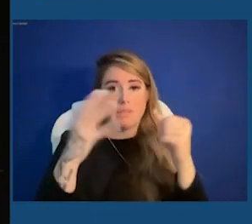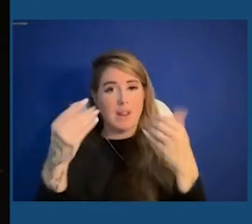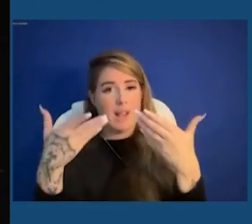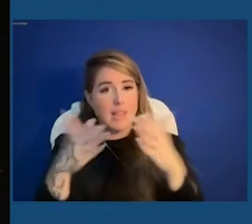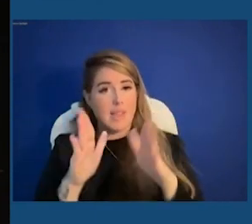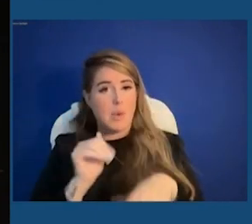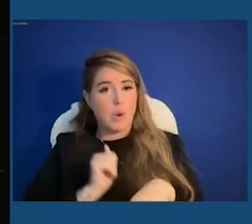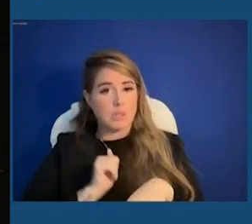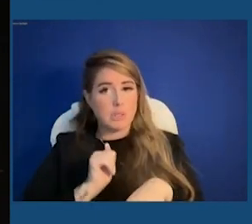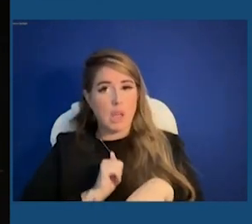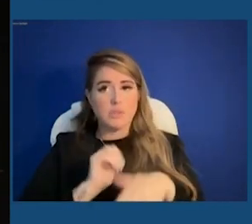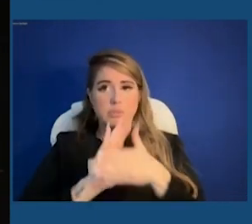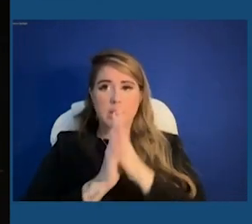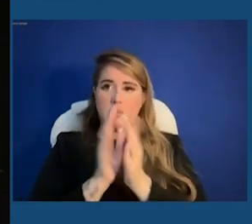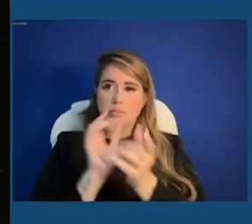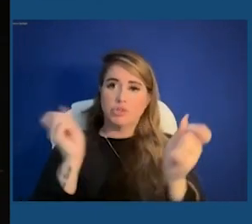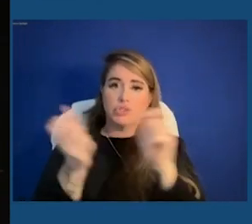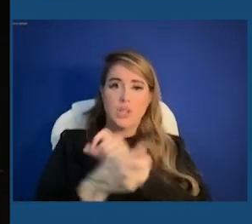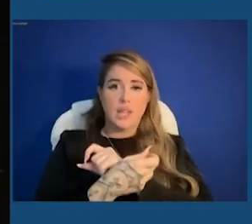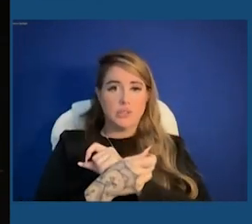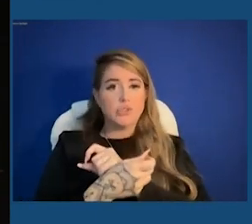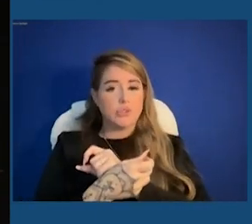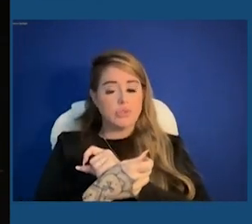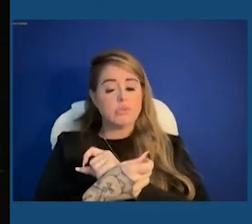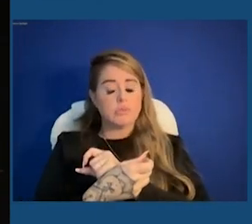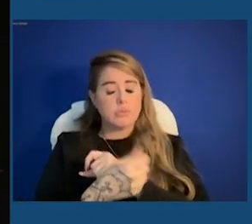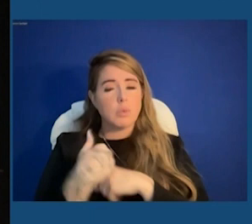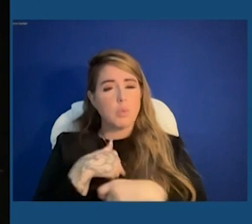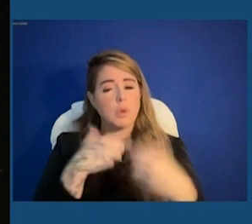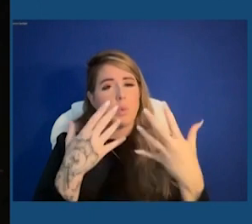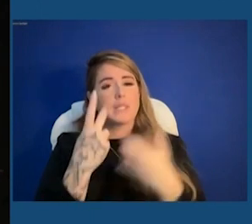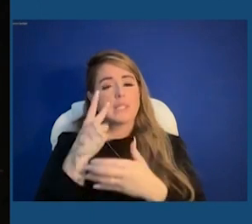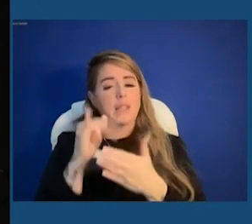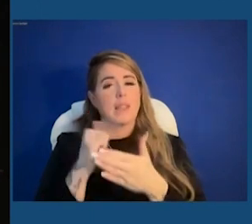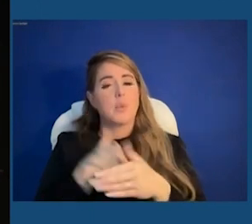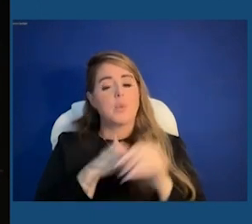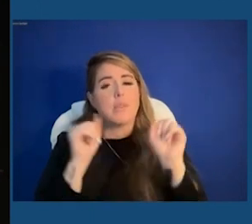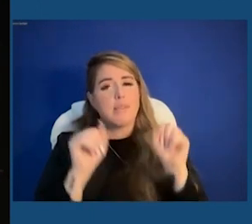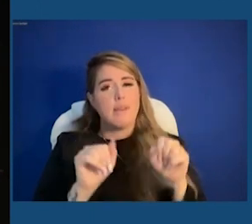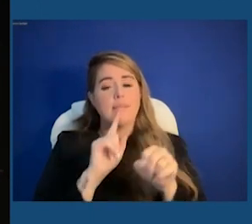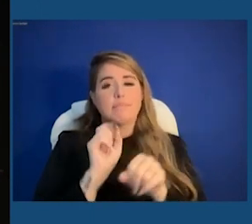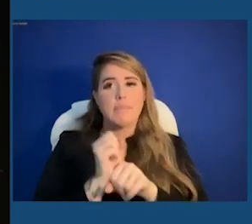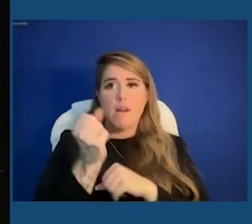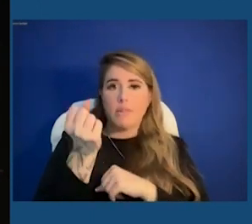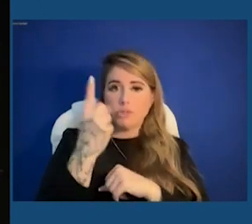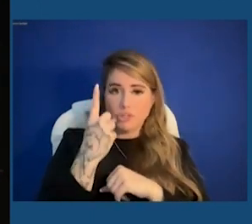ourselves to be changed in a way that we can then understand